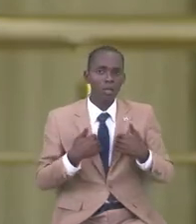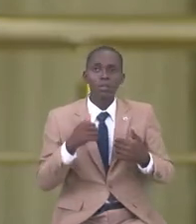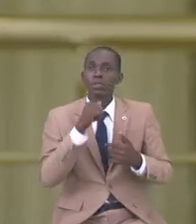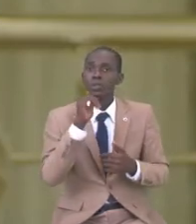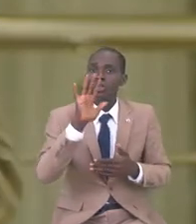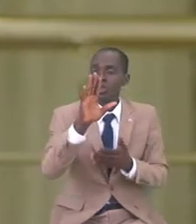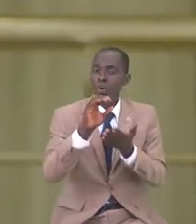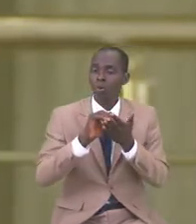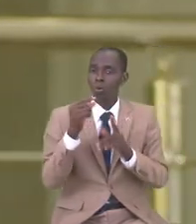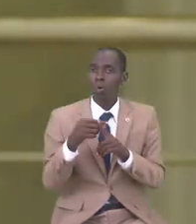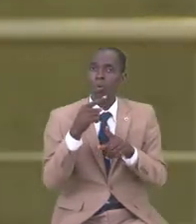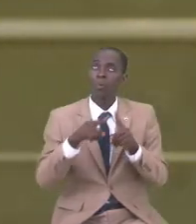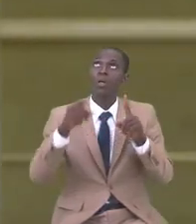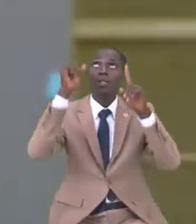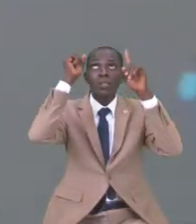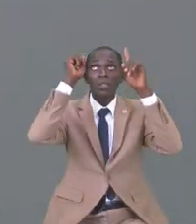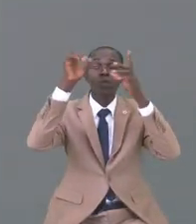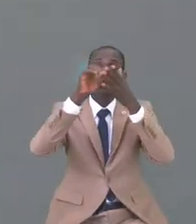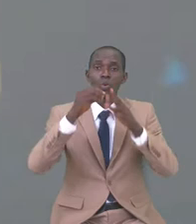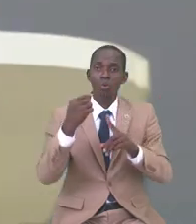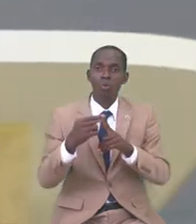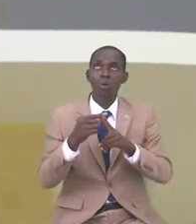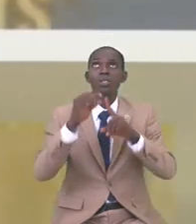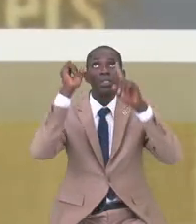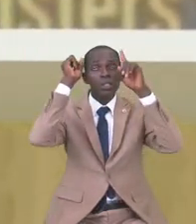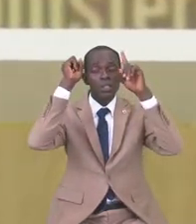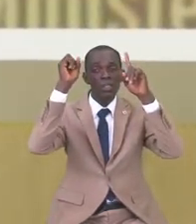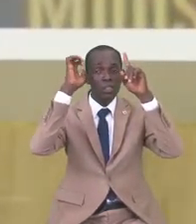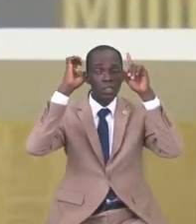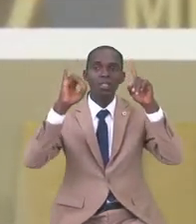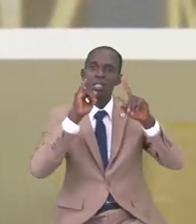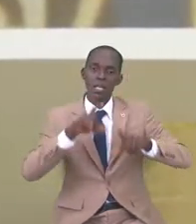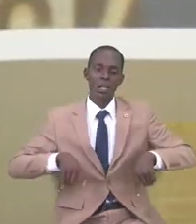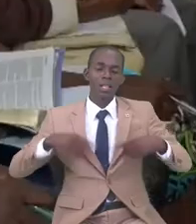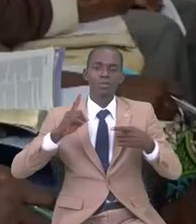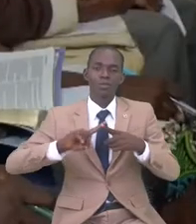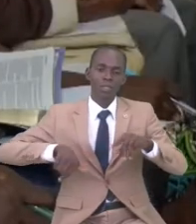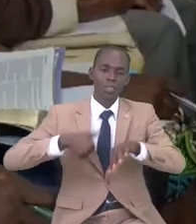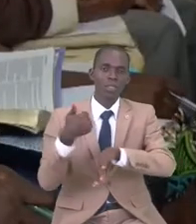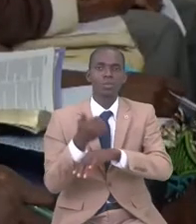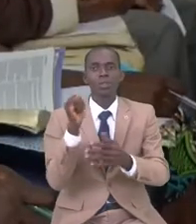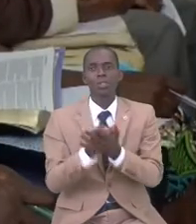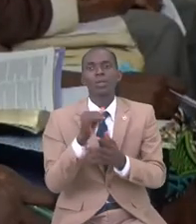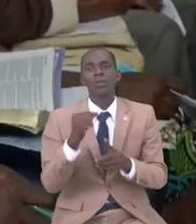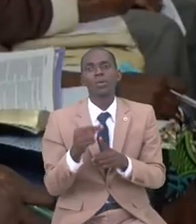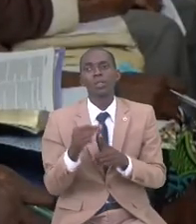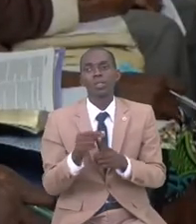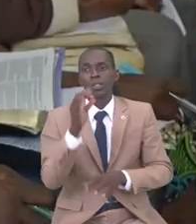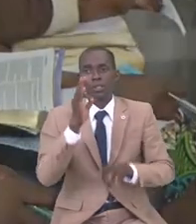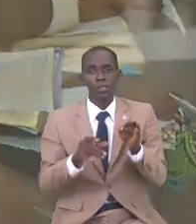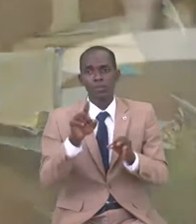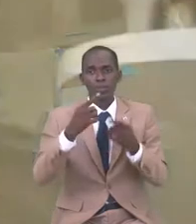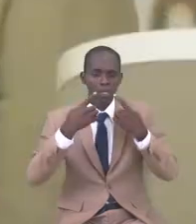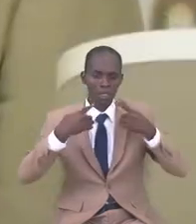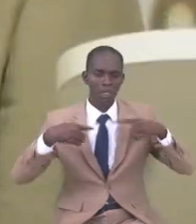but his word, is alive to confirm that word. If you declare the